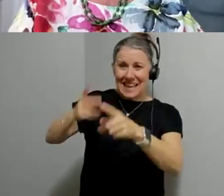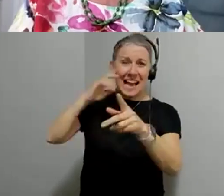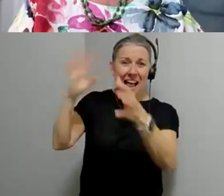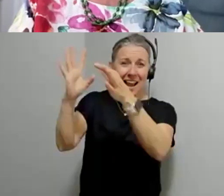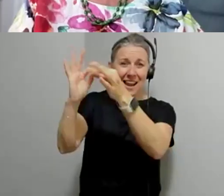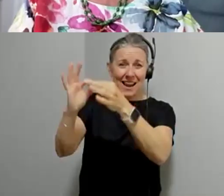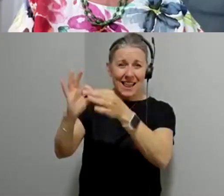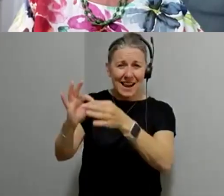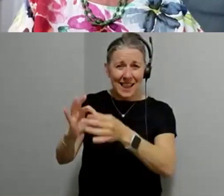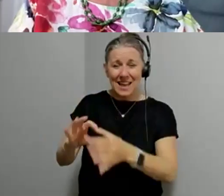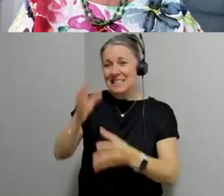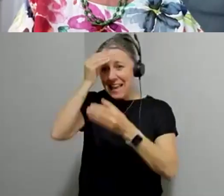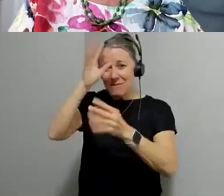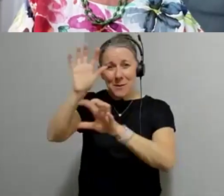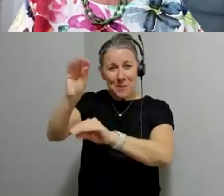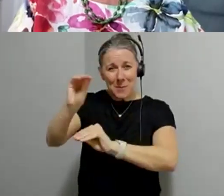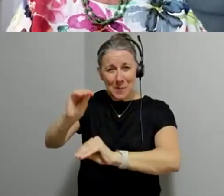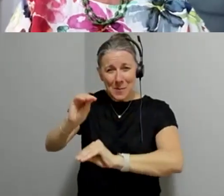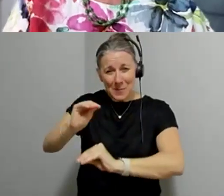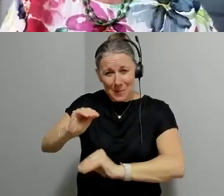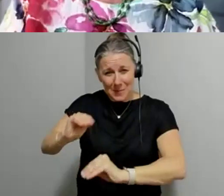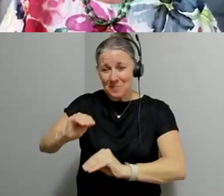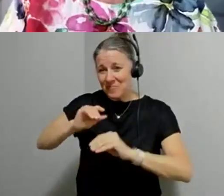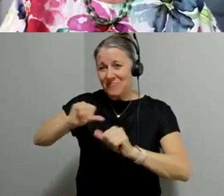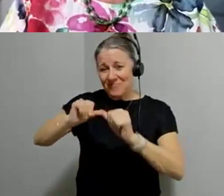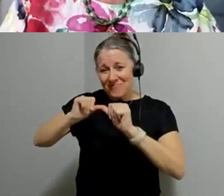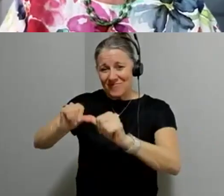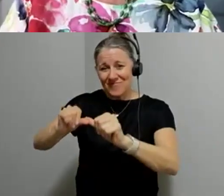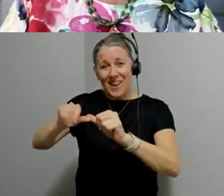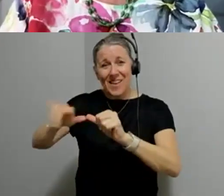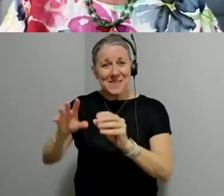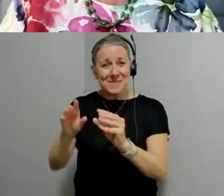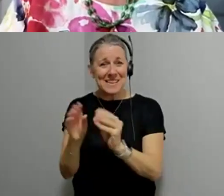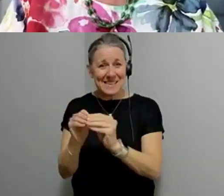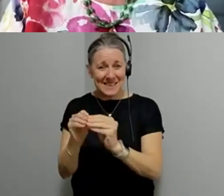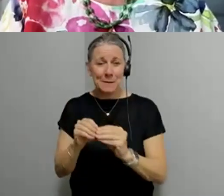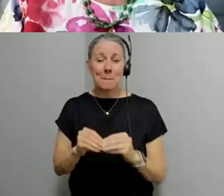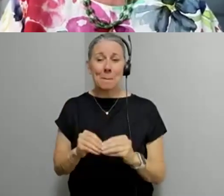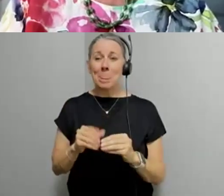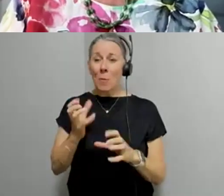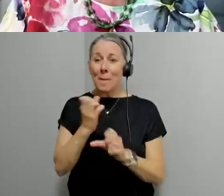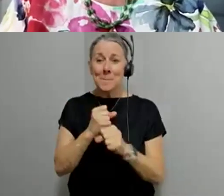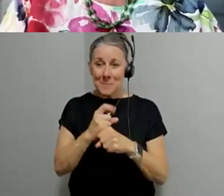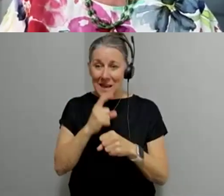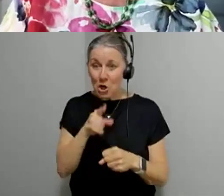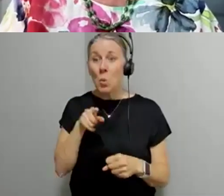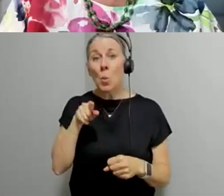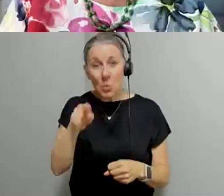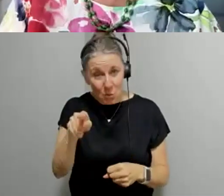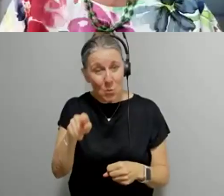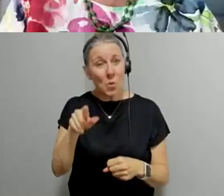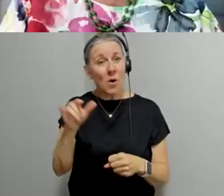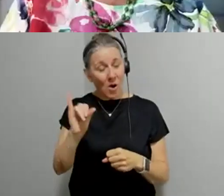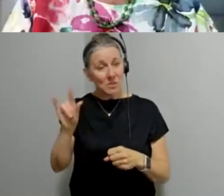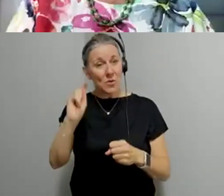information in there as well, constantly. We want to make sure that you also can spread the word of what you're doing for World Elder Abuse